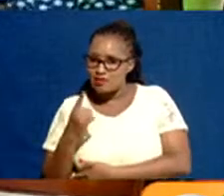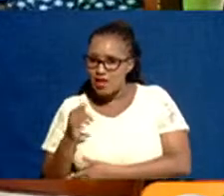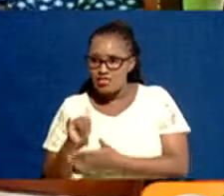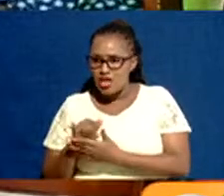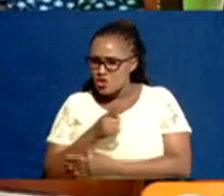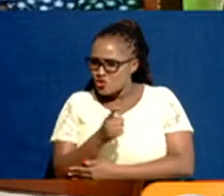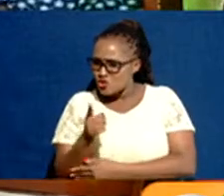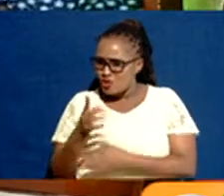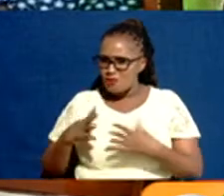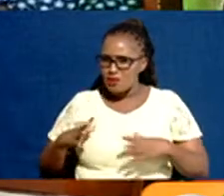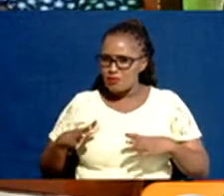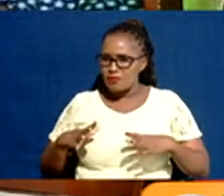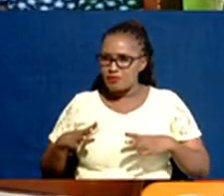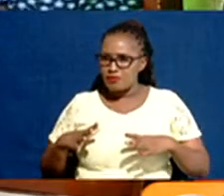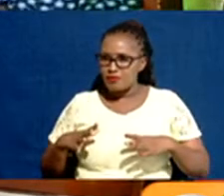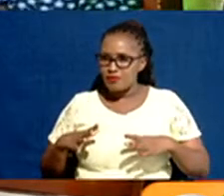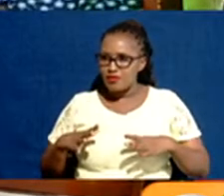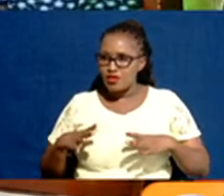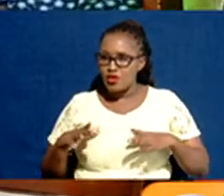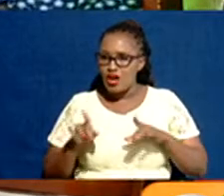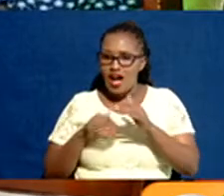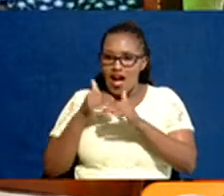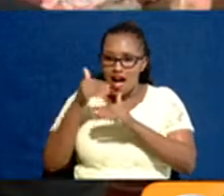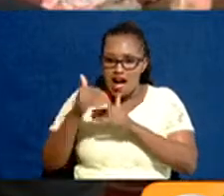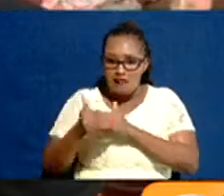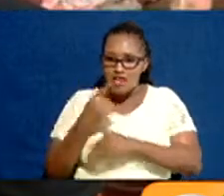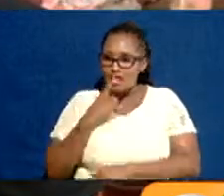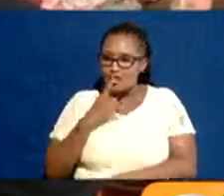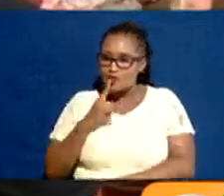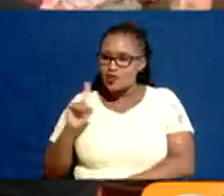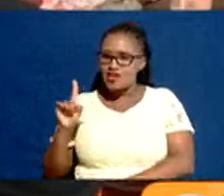you people, even after you were sworn in,